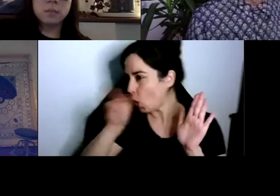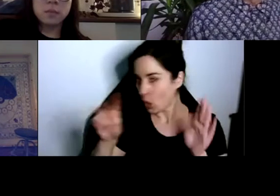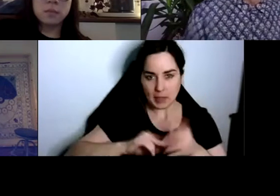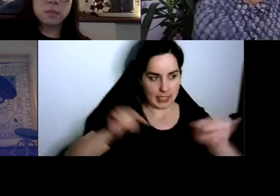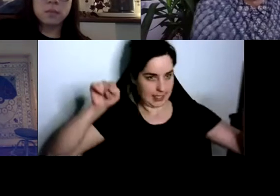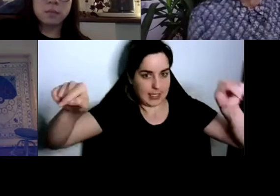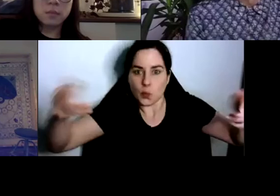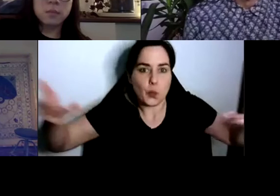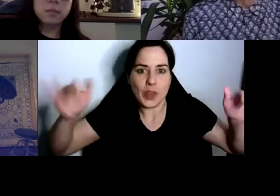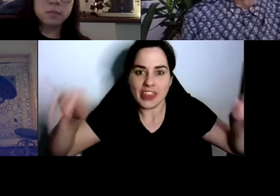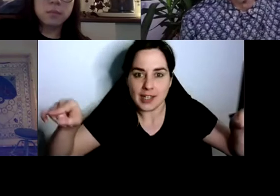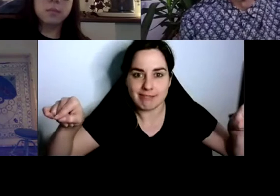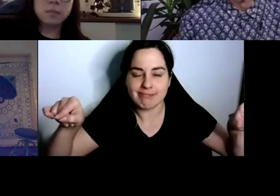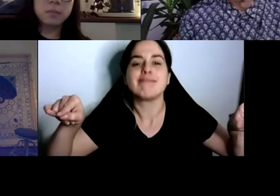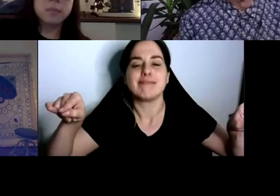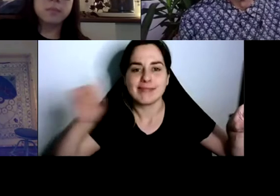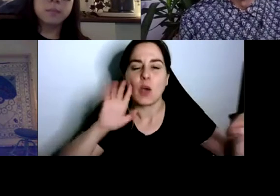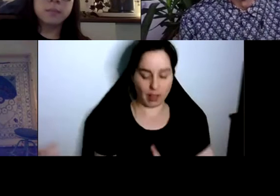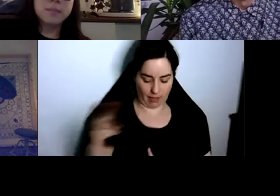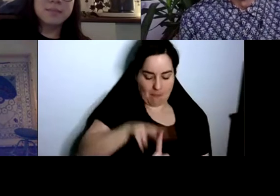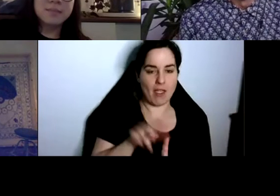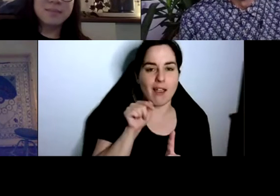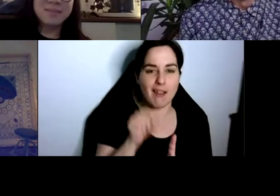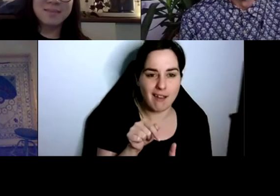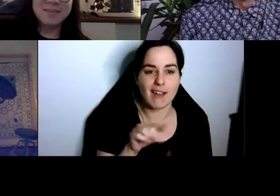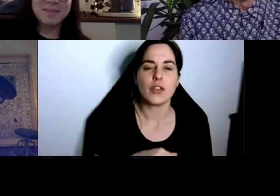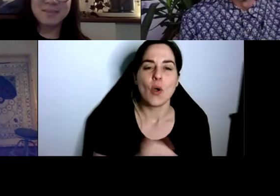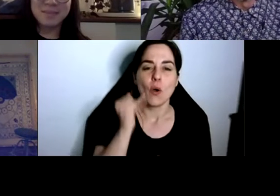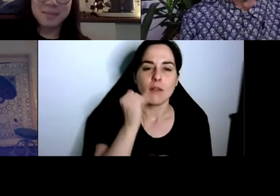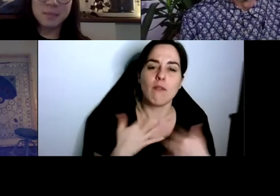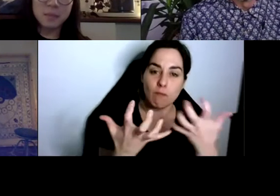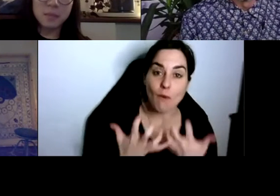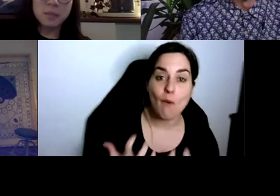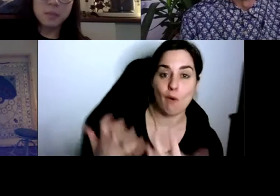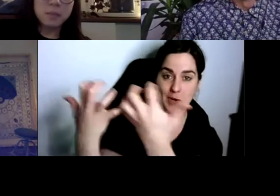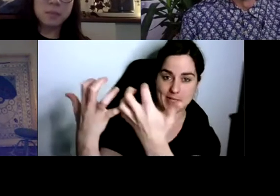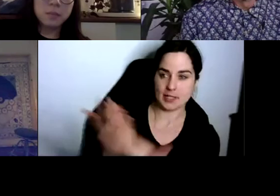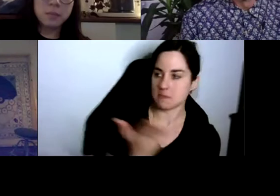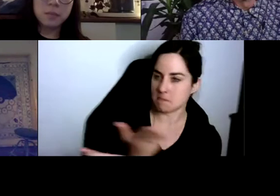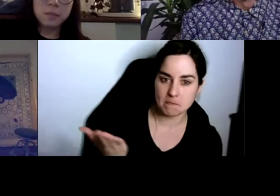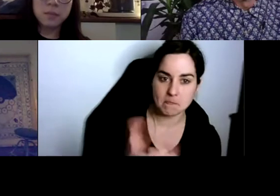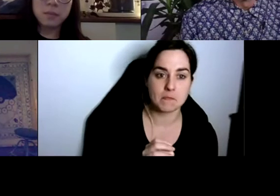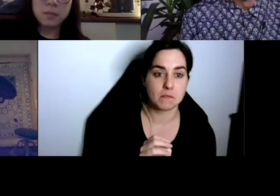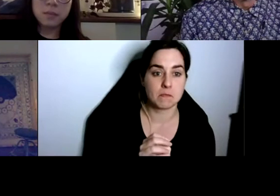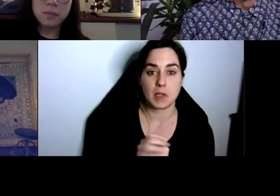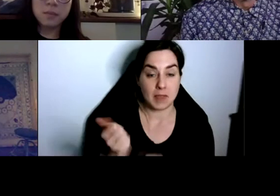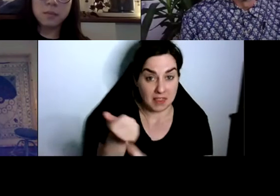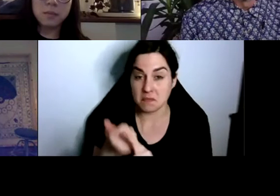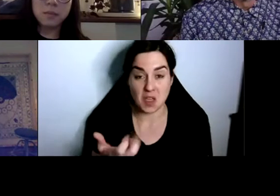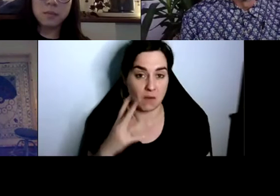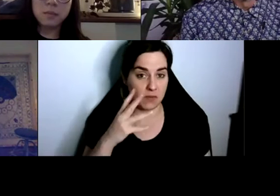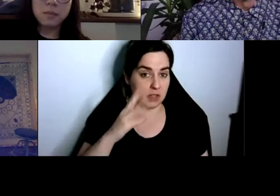something else? And, you know, when you're welcoming audiences who are not necessarily immersed in the arts, but